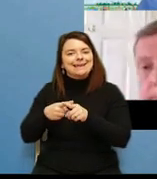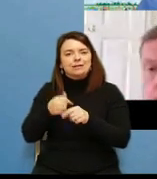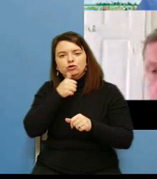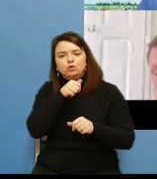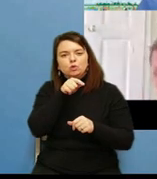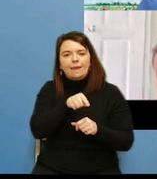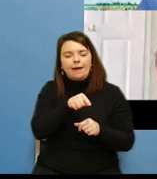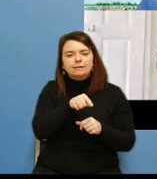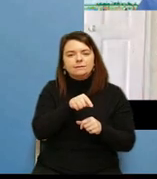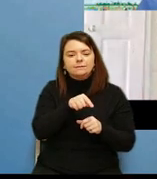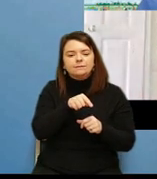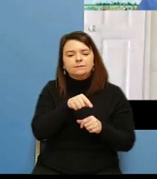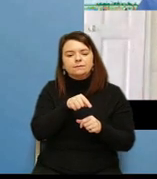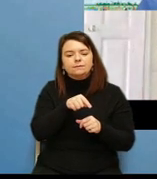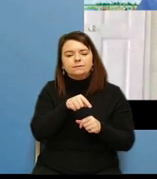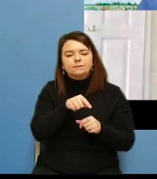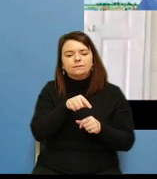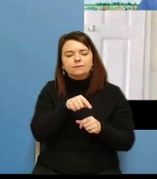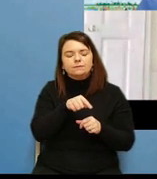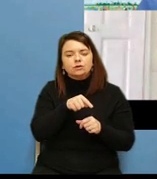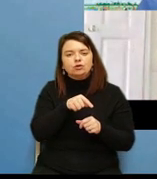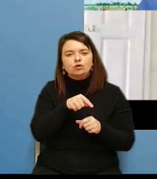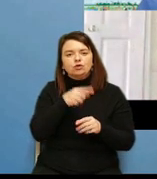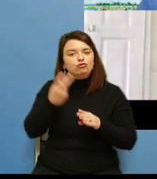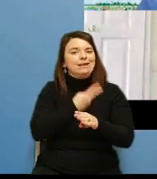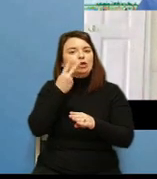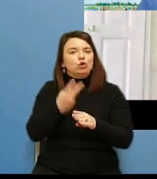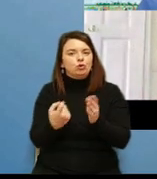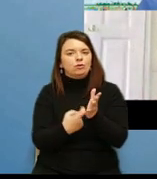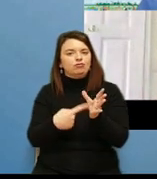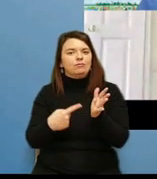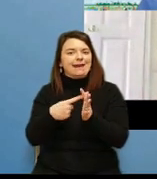Health, NHS England, use to